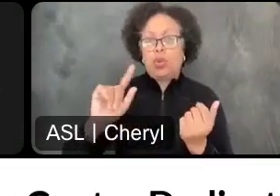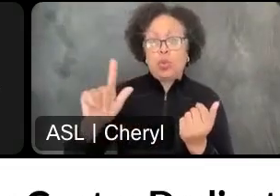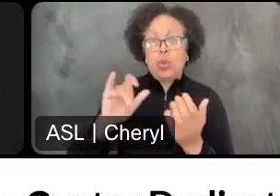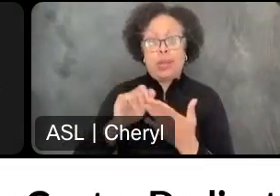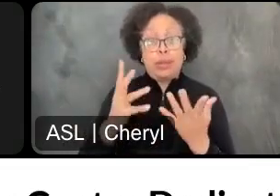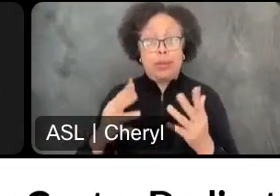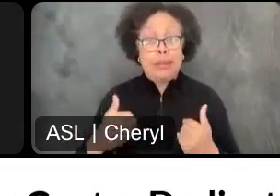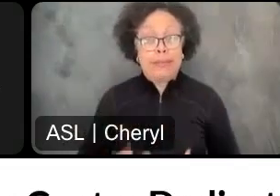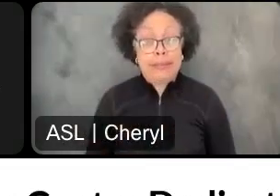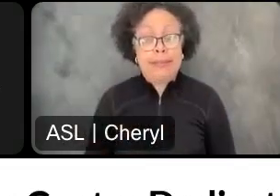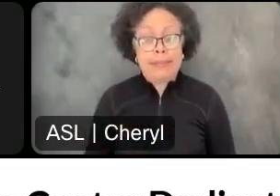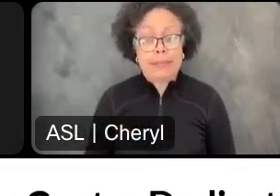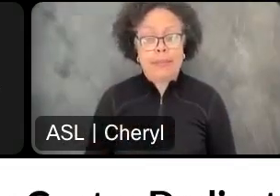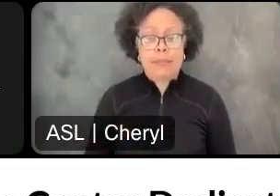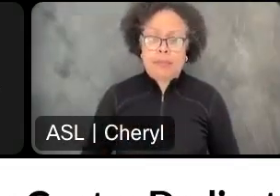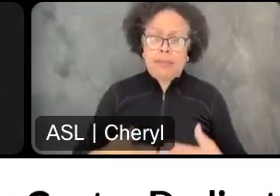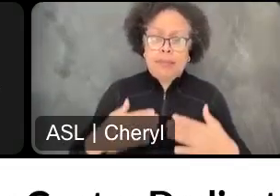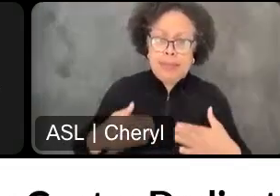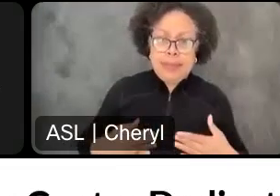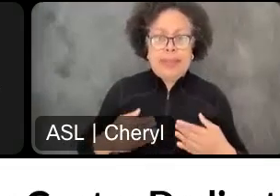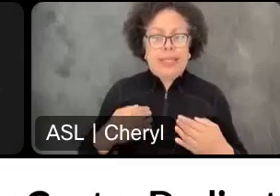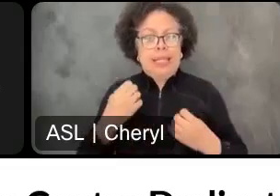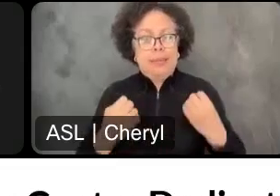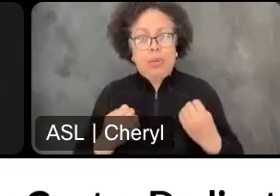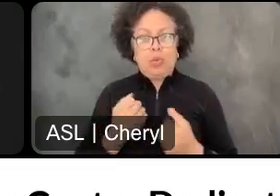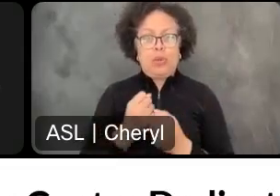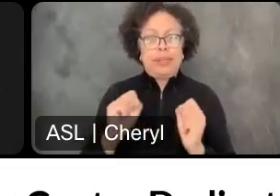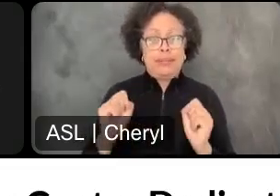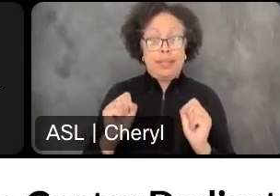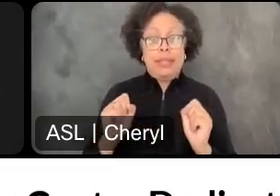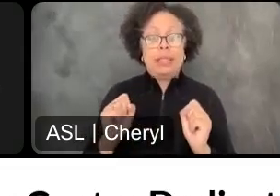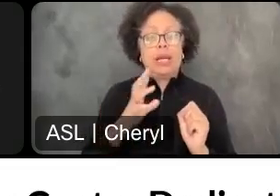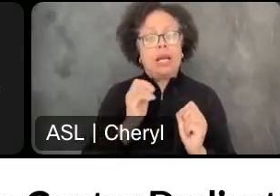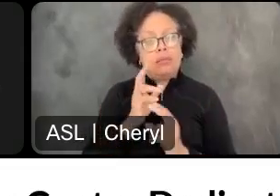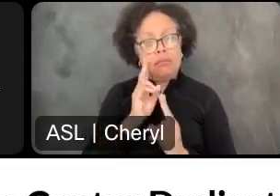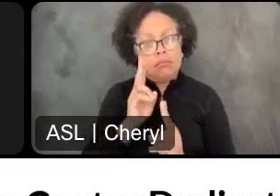possess. Physical and emotional safety, and